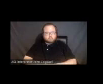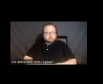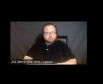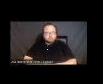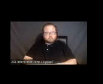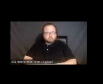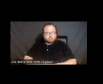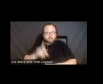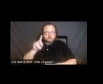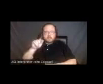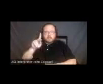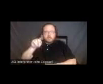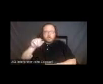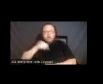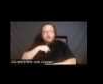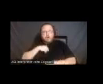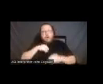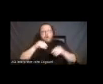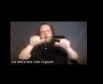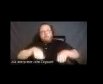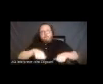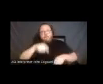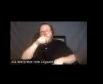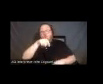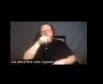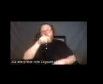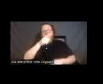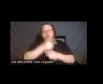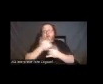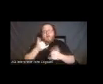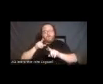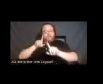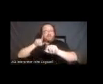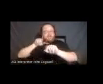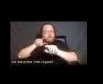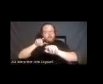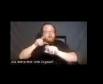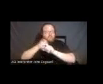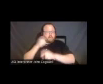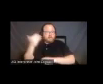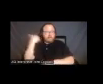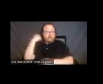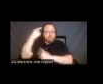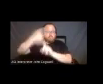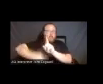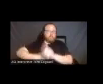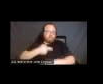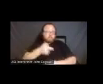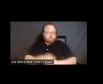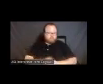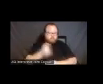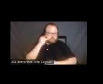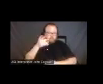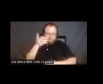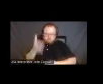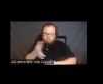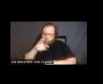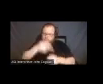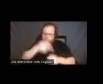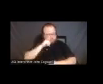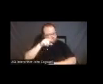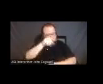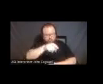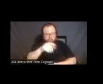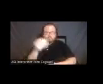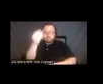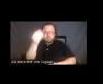This is Dakota. So I'm just putting on right now the attendance from last month. So if you were there and your name's not on there, please